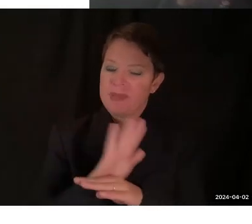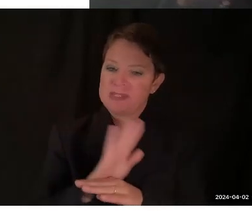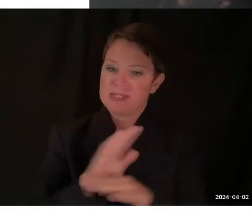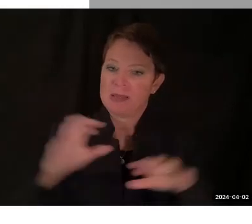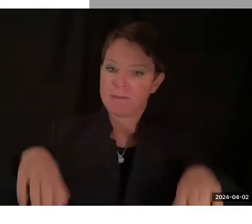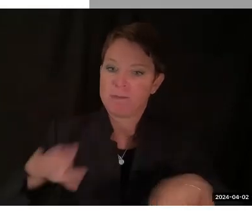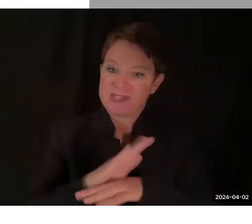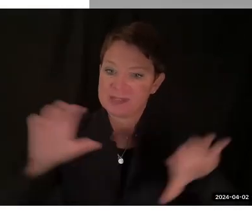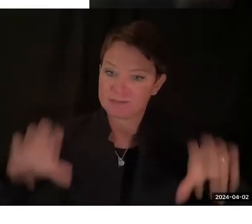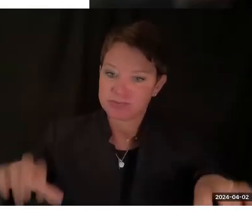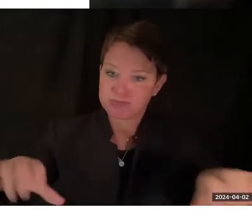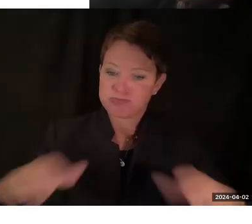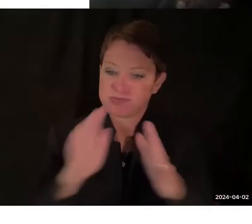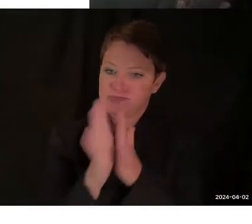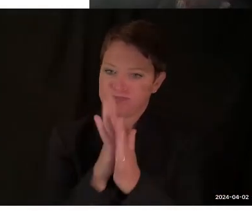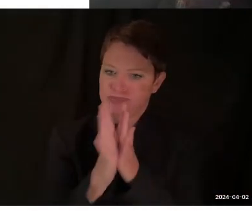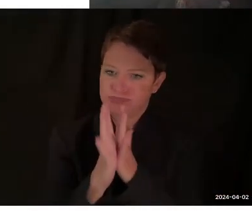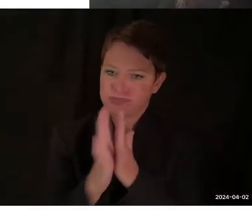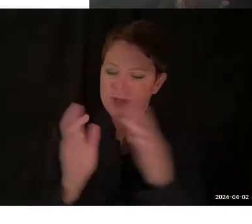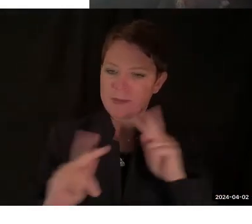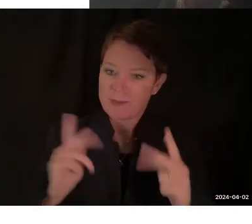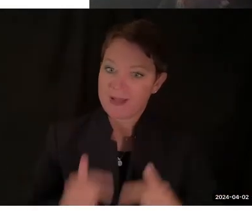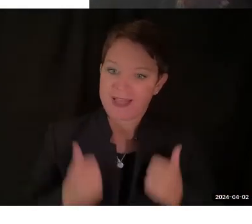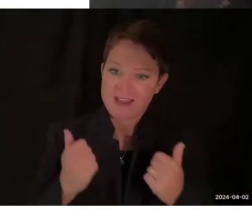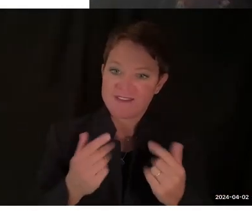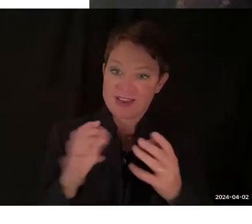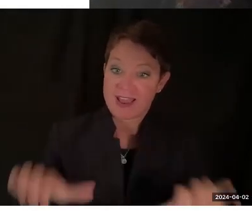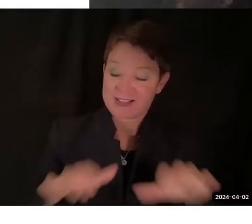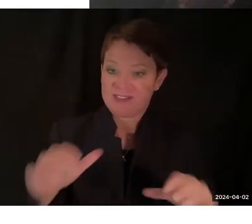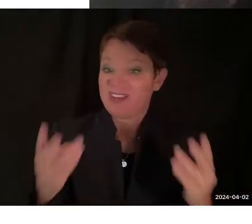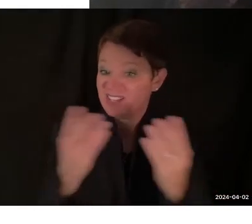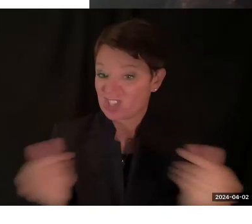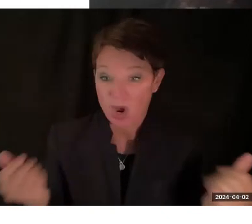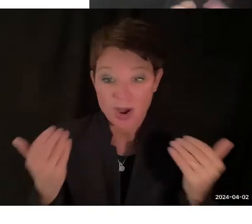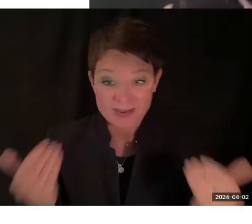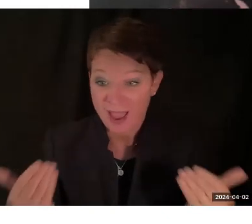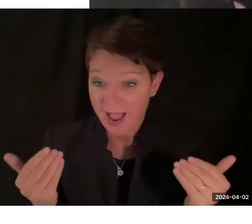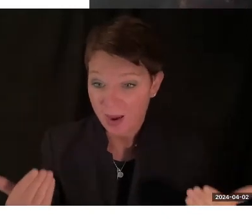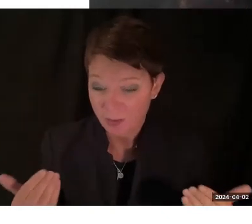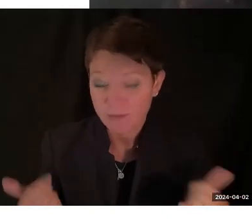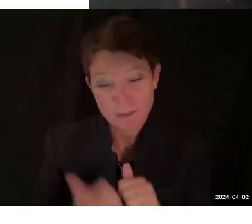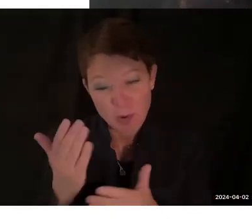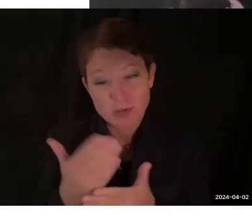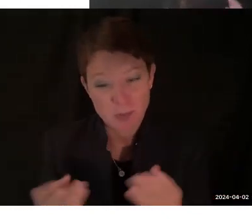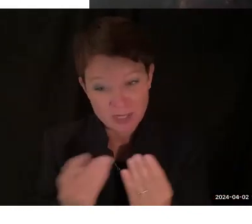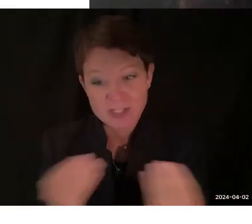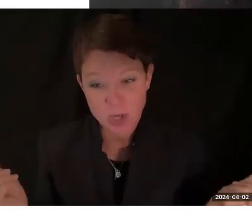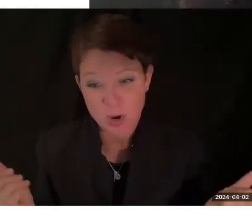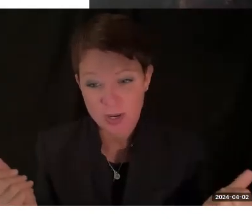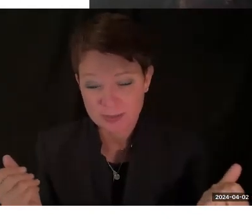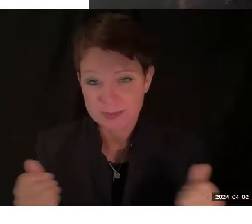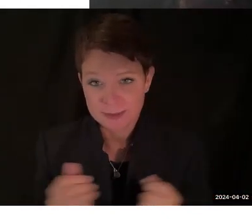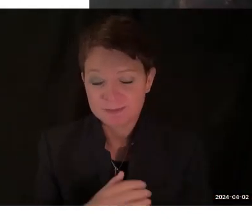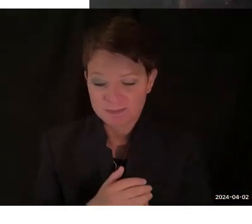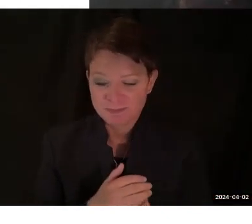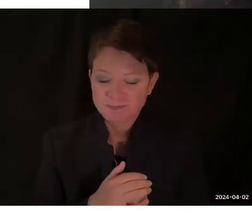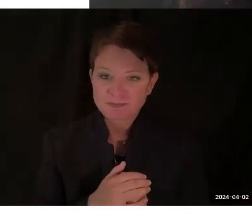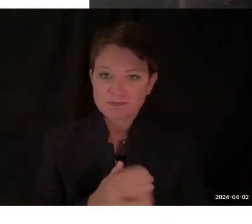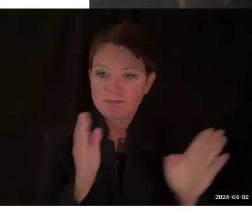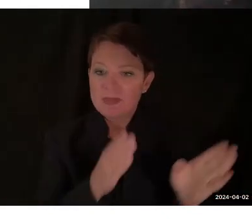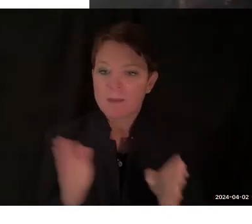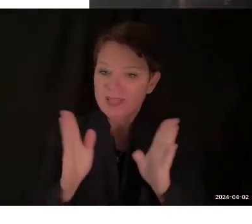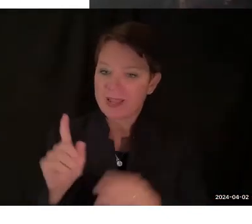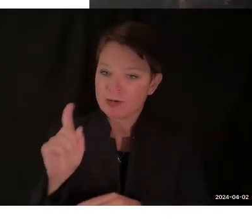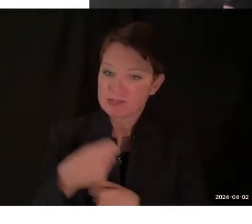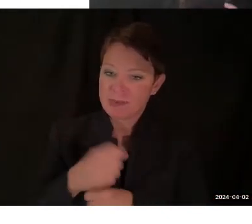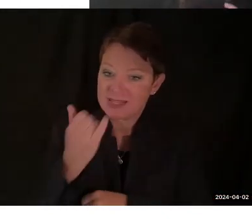corridor full of life and activity, and that's all gone now, or for the most part, it's gone. So planners made